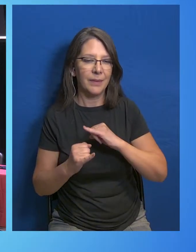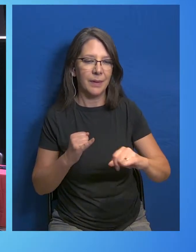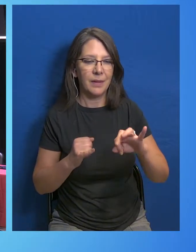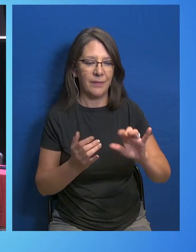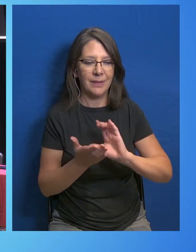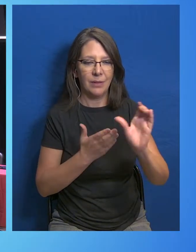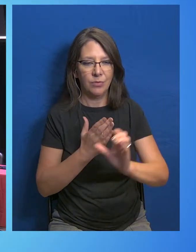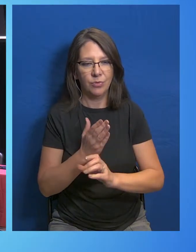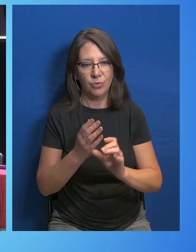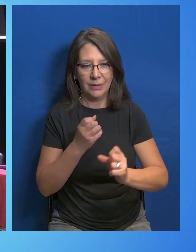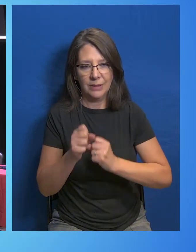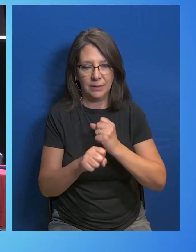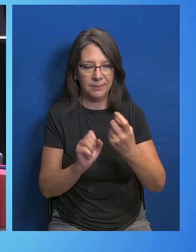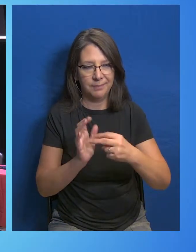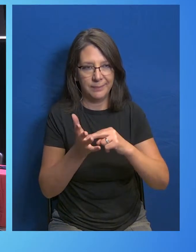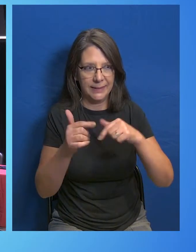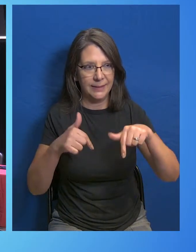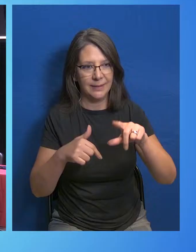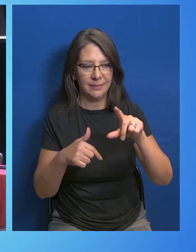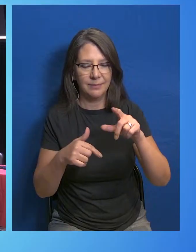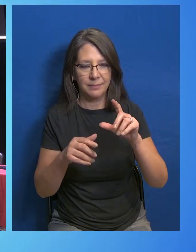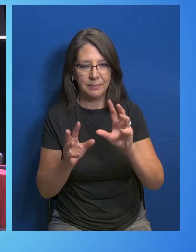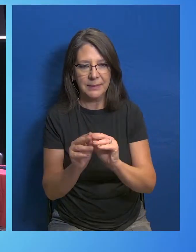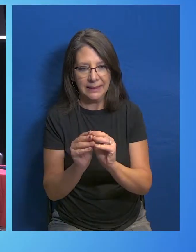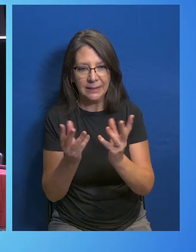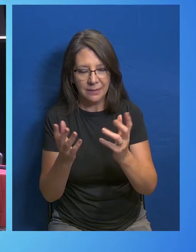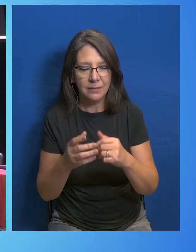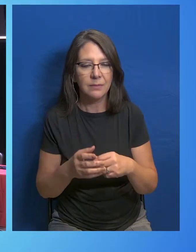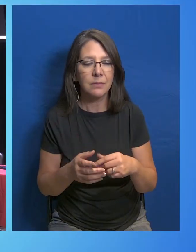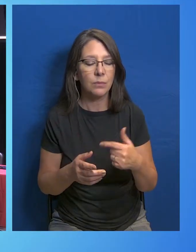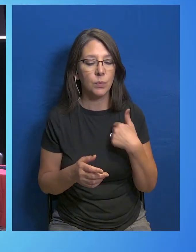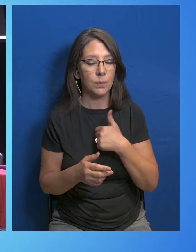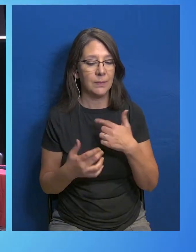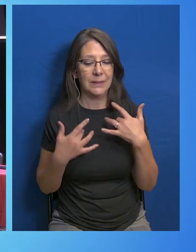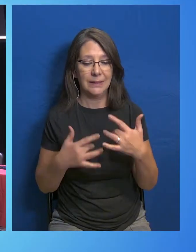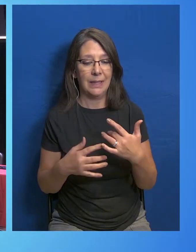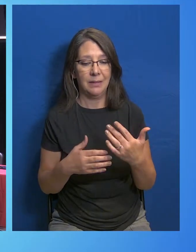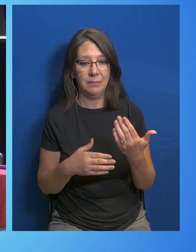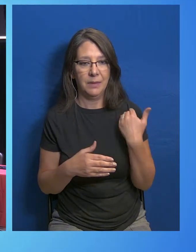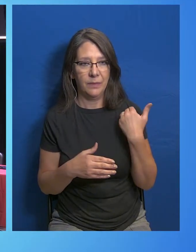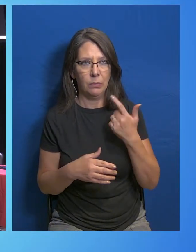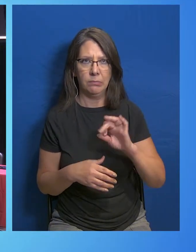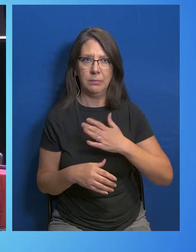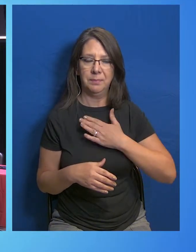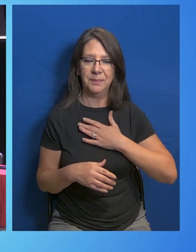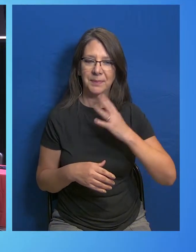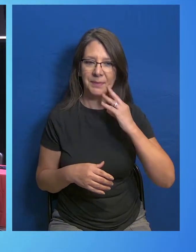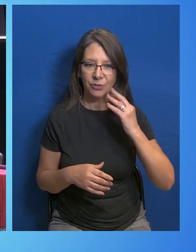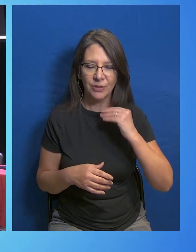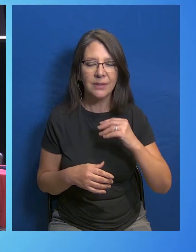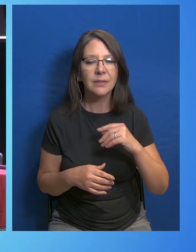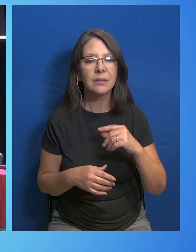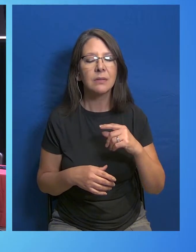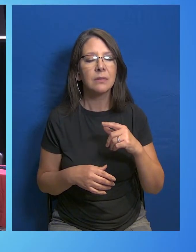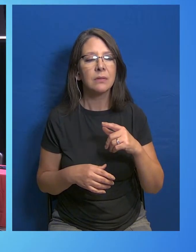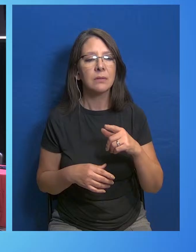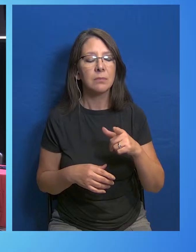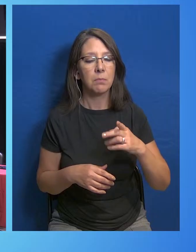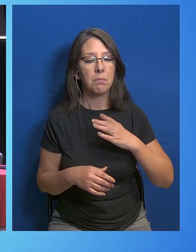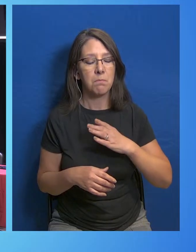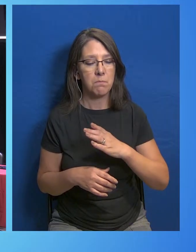would be this meeting. The way that this has worked in the past, in my experience, is the